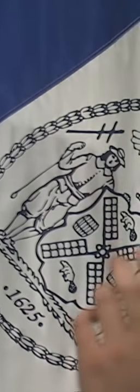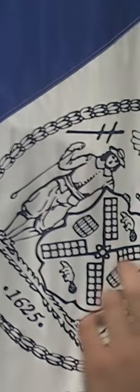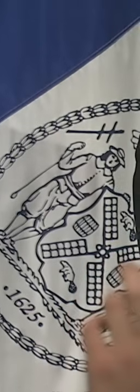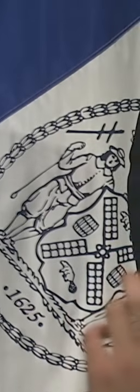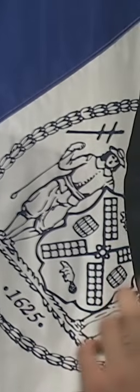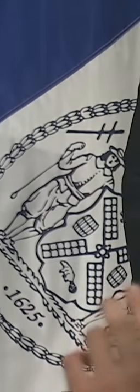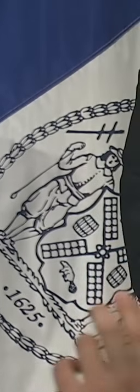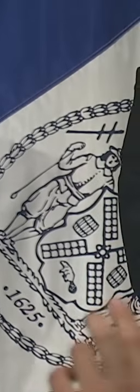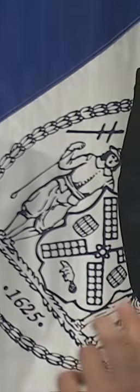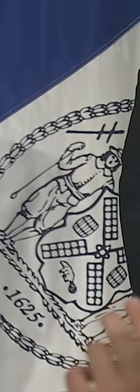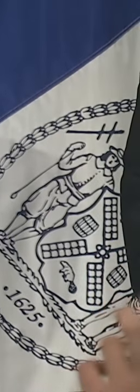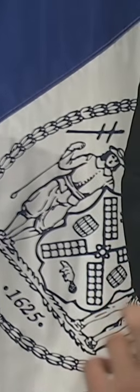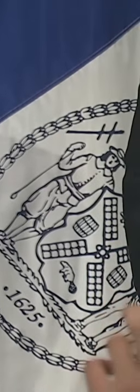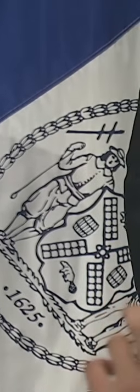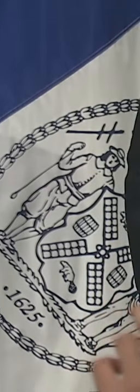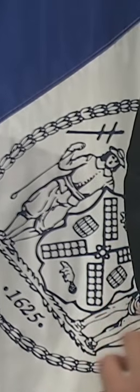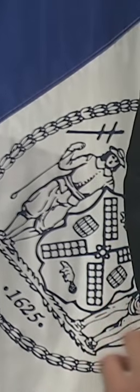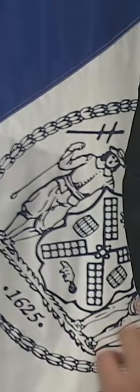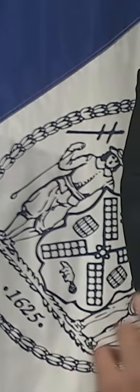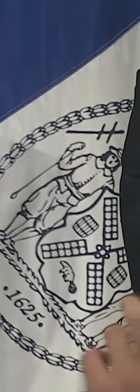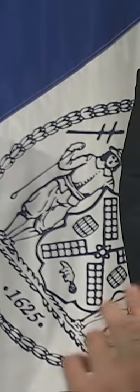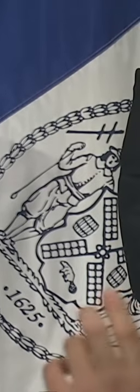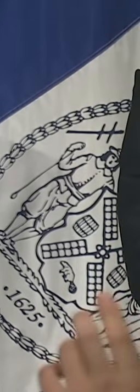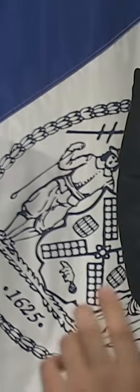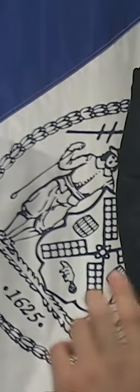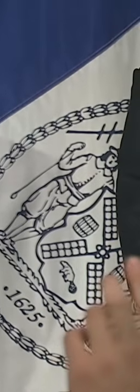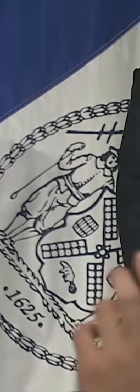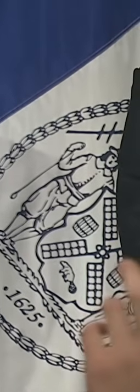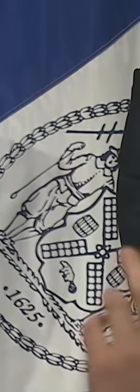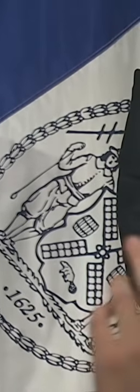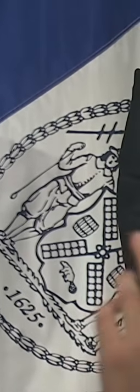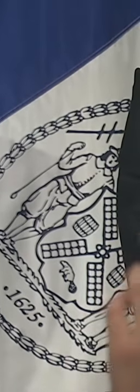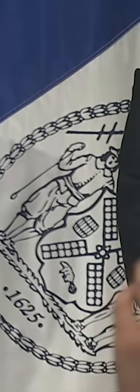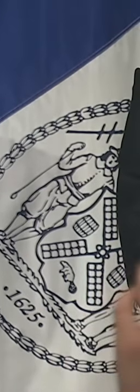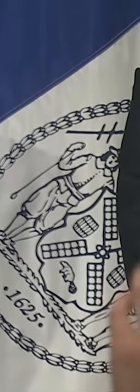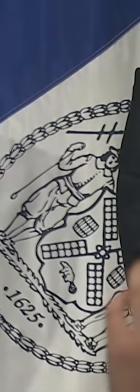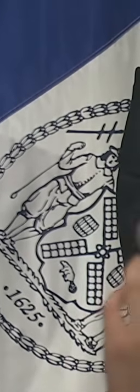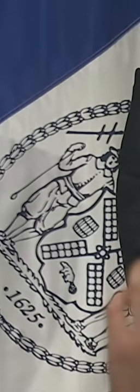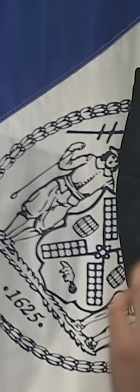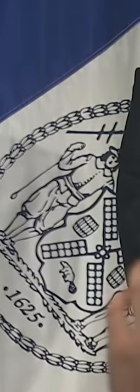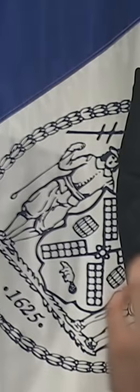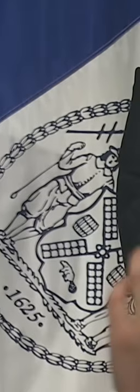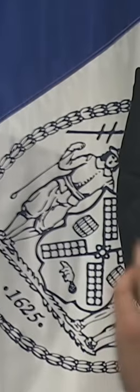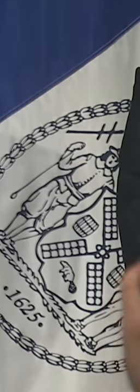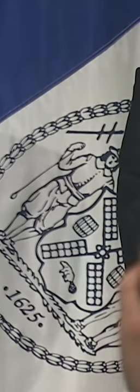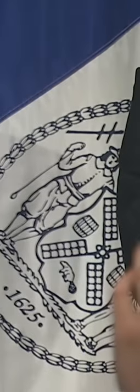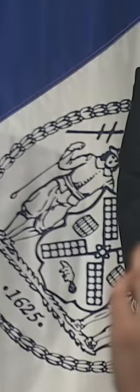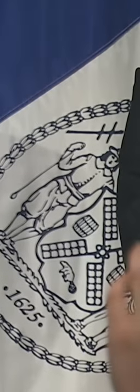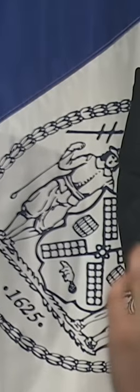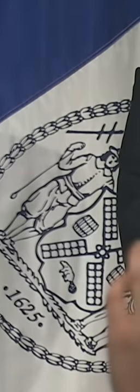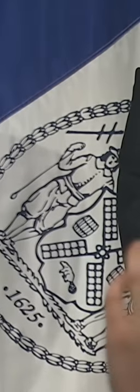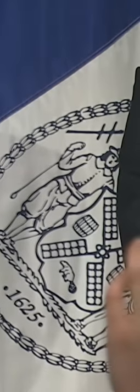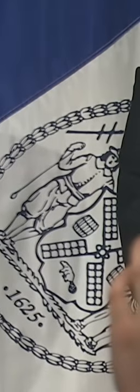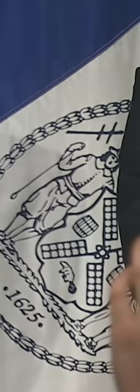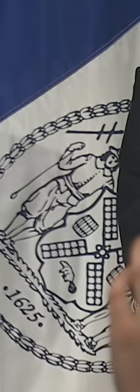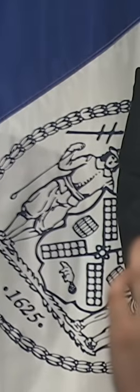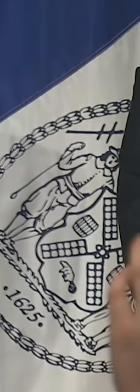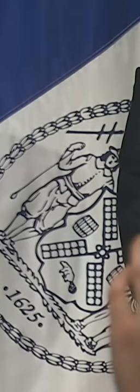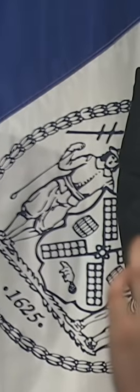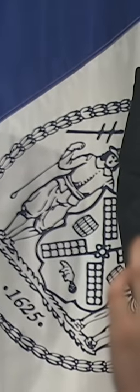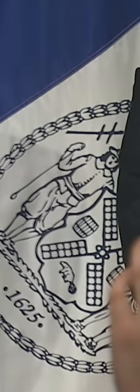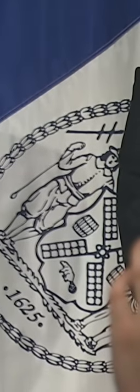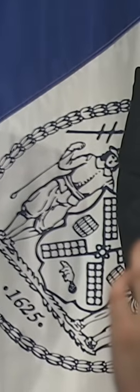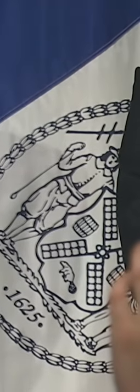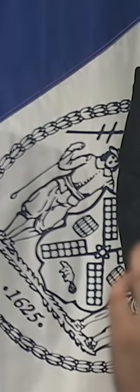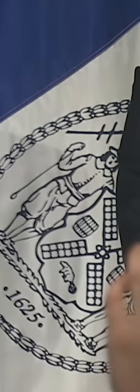police commissioner, and the different incidents that you've highlighted are heartbreaking and horrific. And I'm thankful